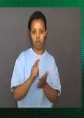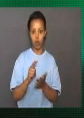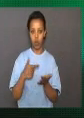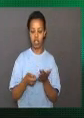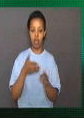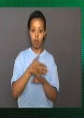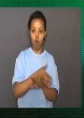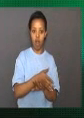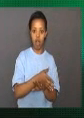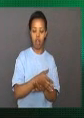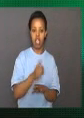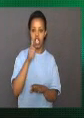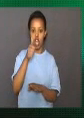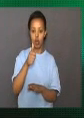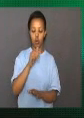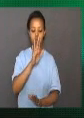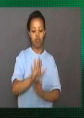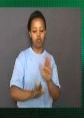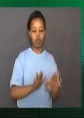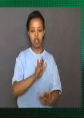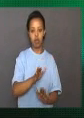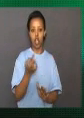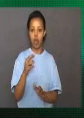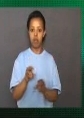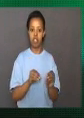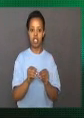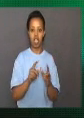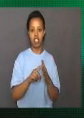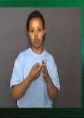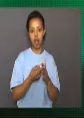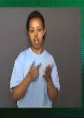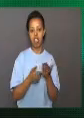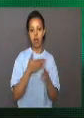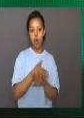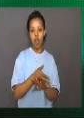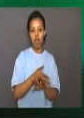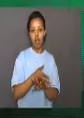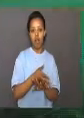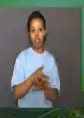by ongoing exocytosis from the plasma membrane.